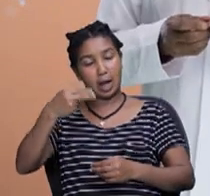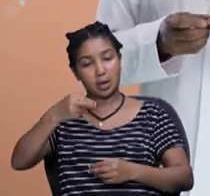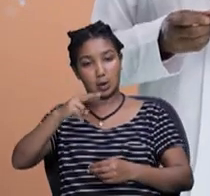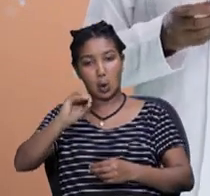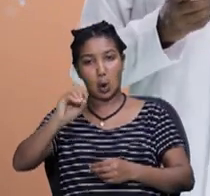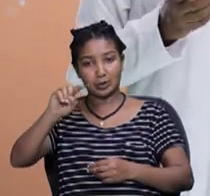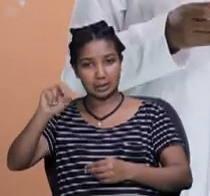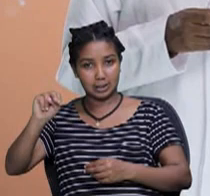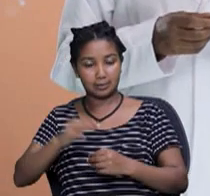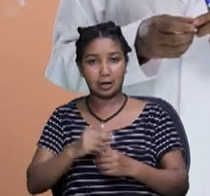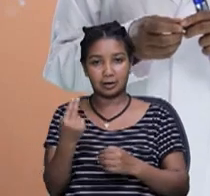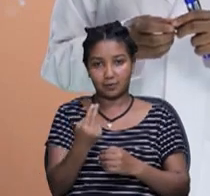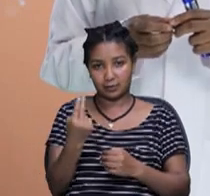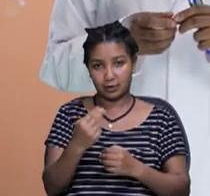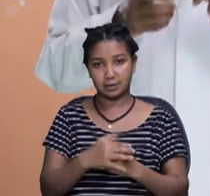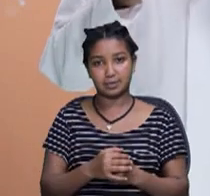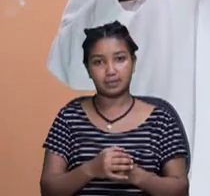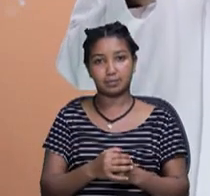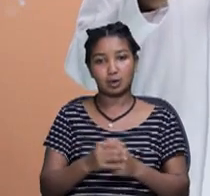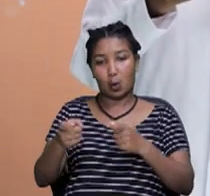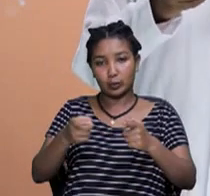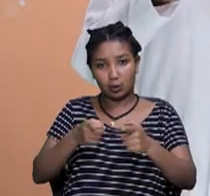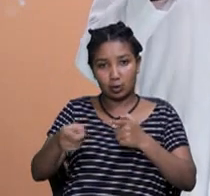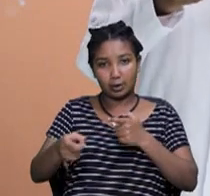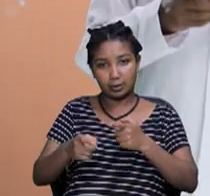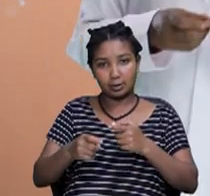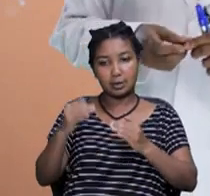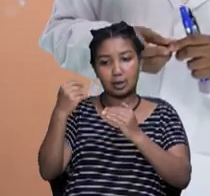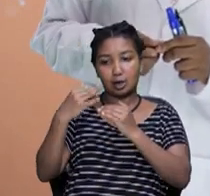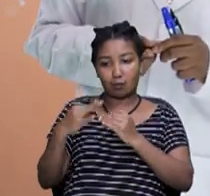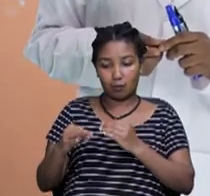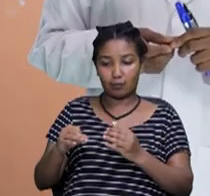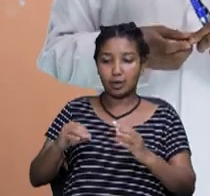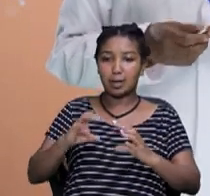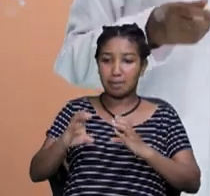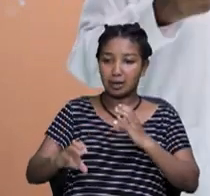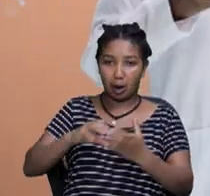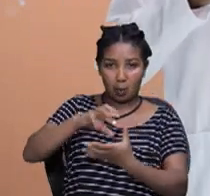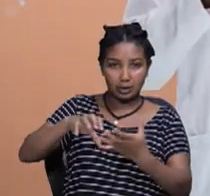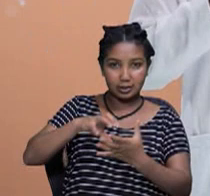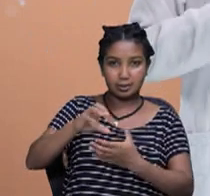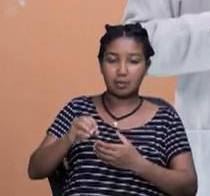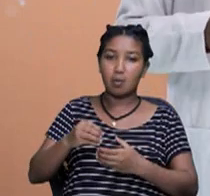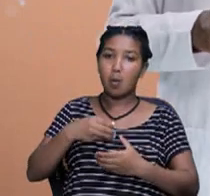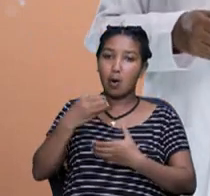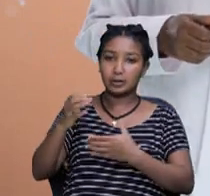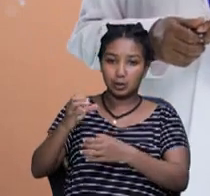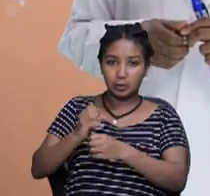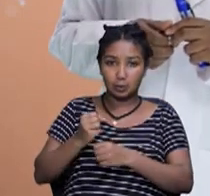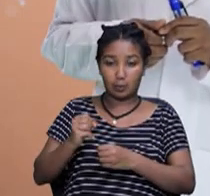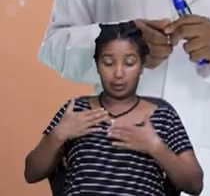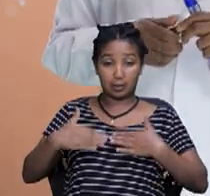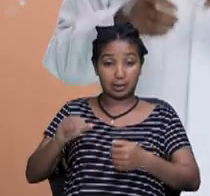functions, such as controlling the rate of metabolism, oxygen consumption by the body